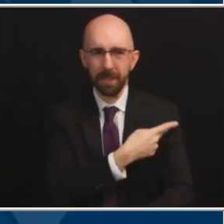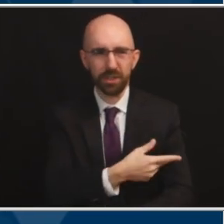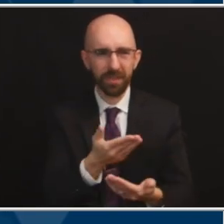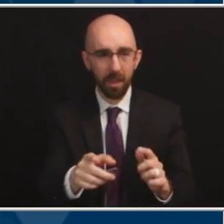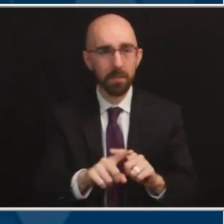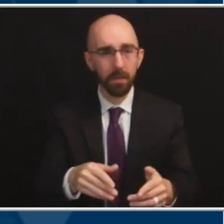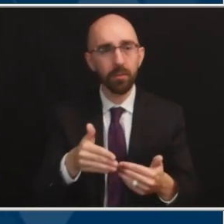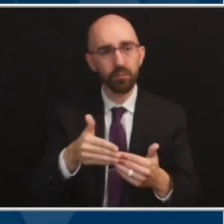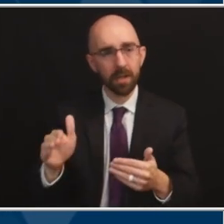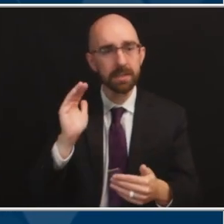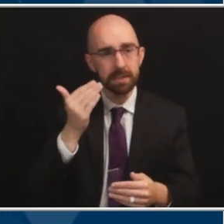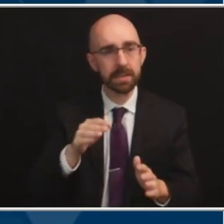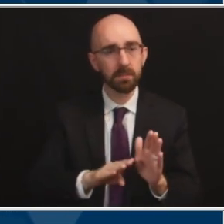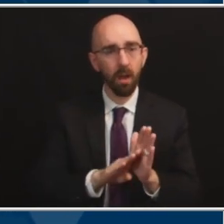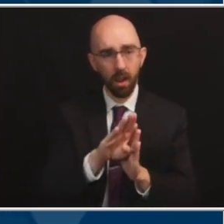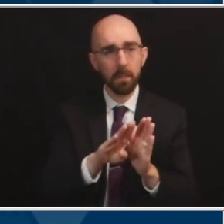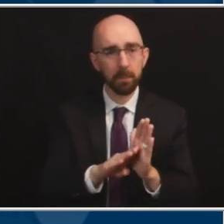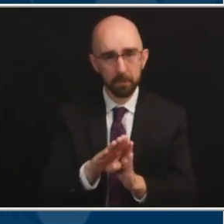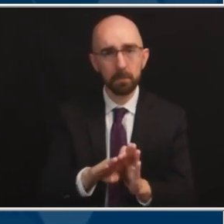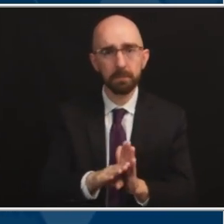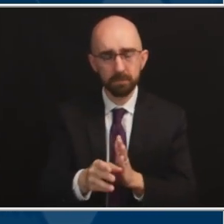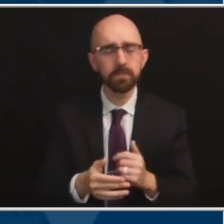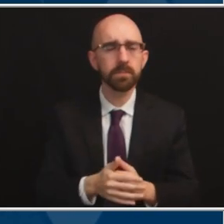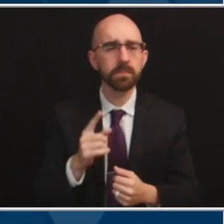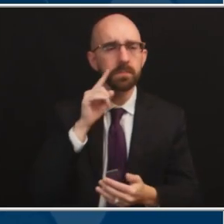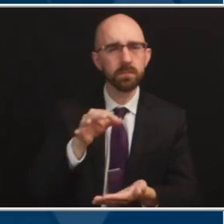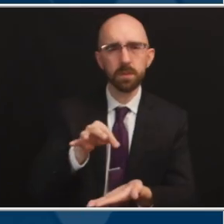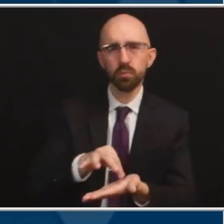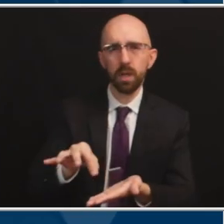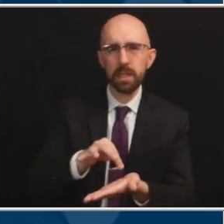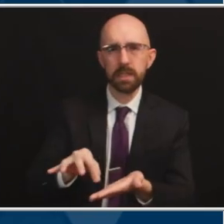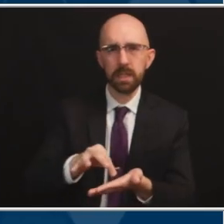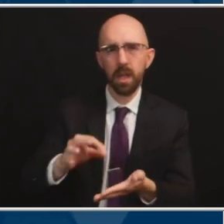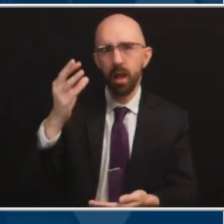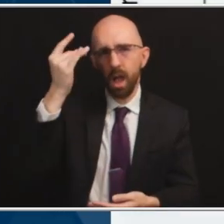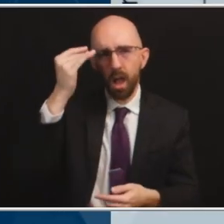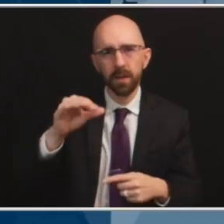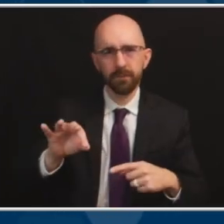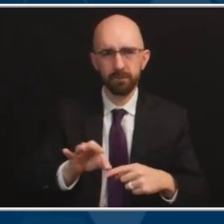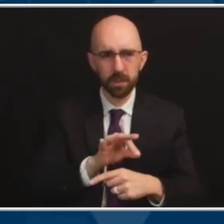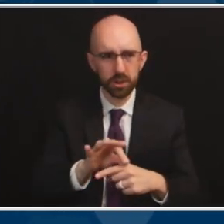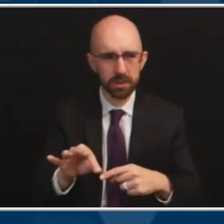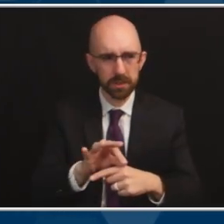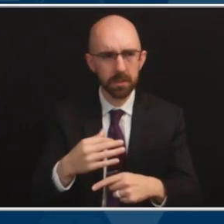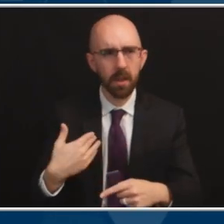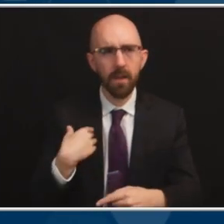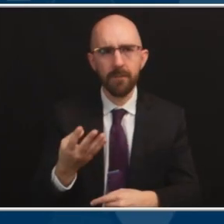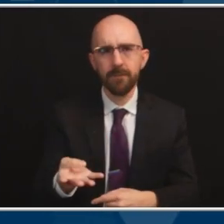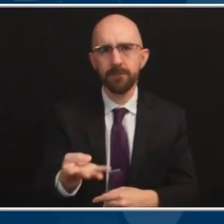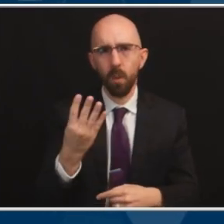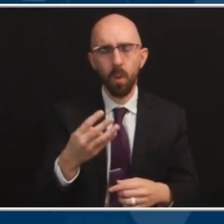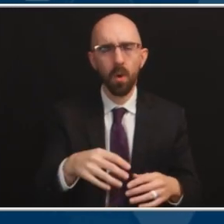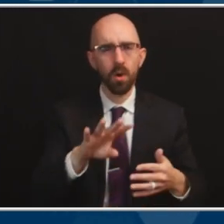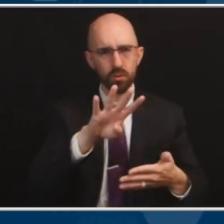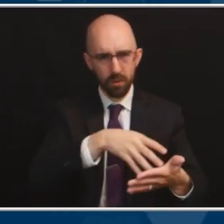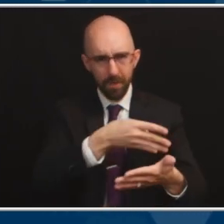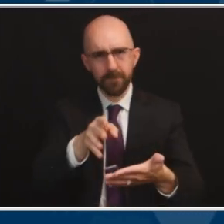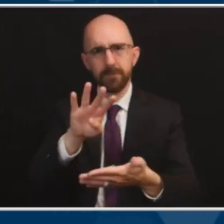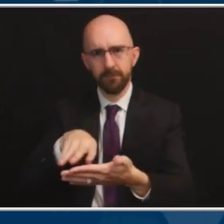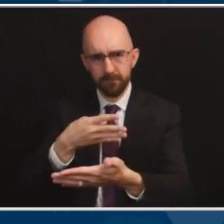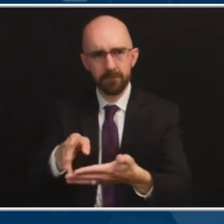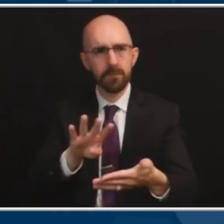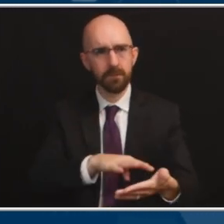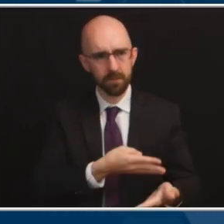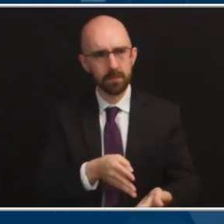have gone up. So for tracking cognitive function, we have 4 different graphs. So what are we seeing here? So we